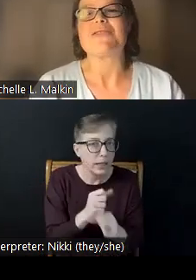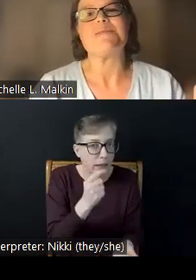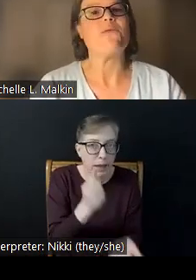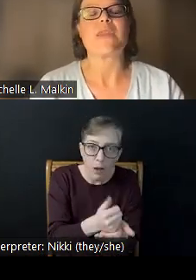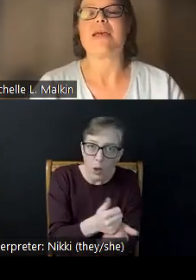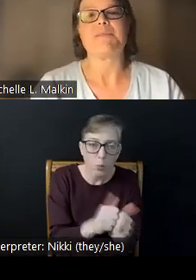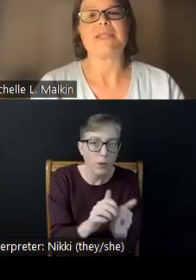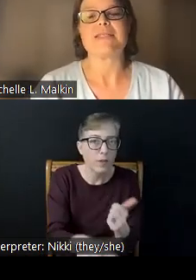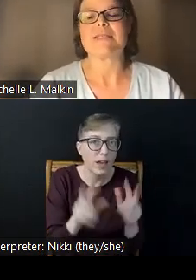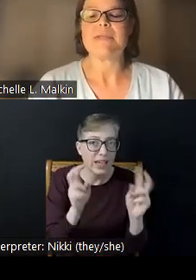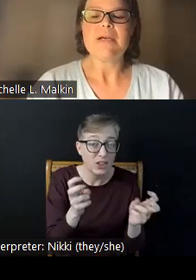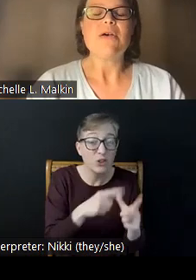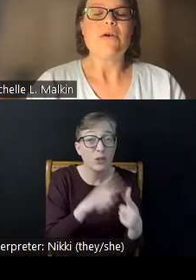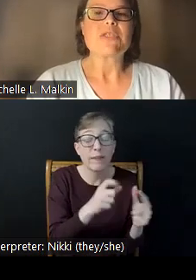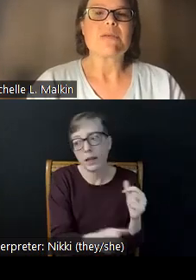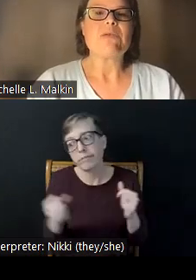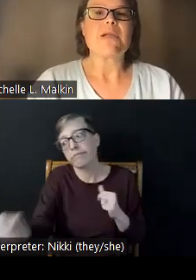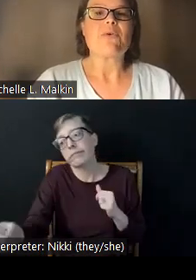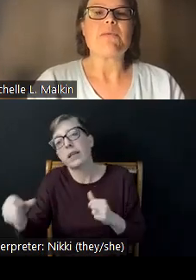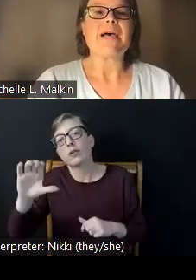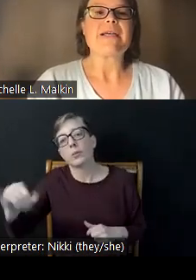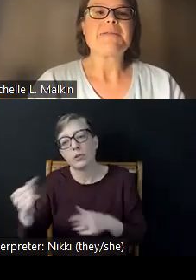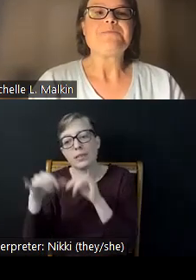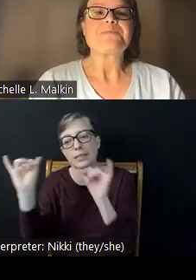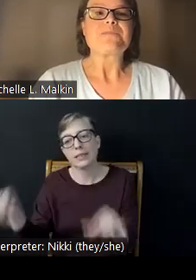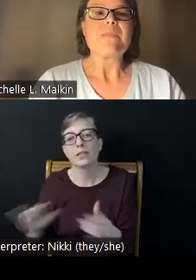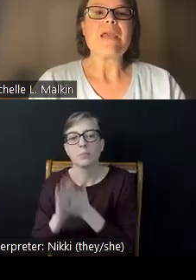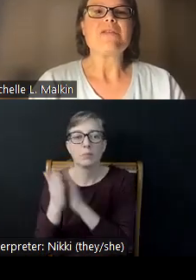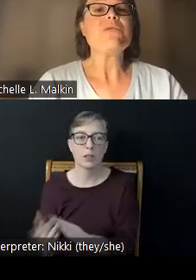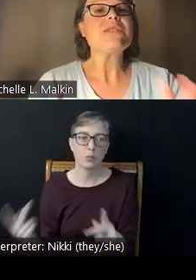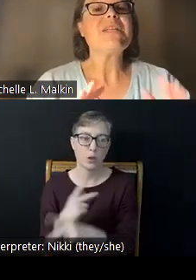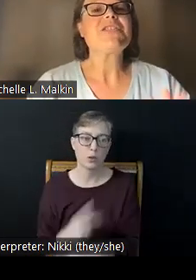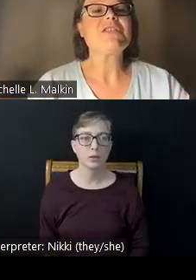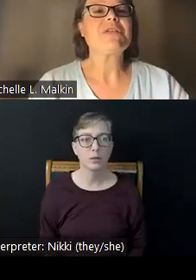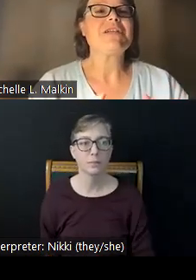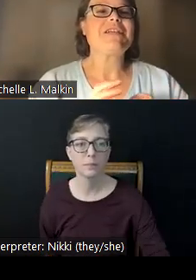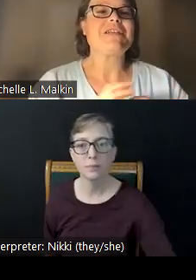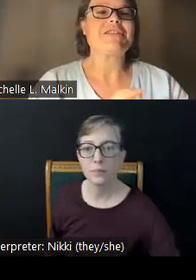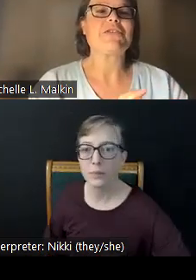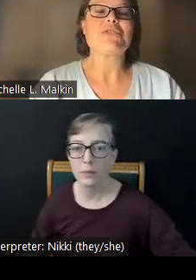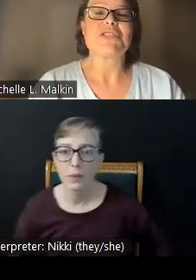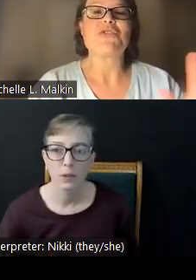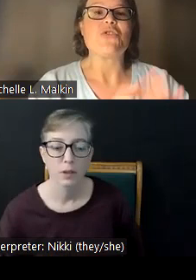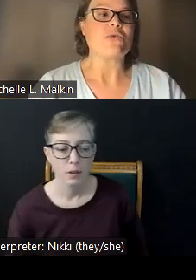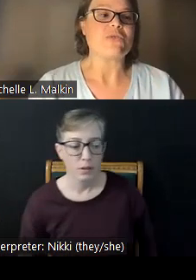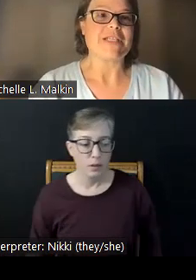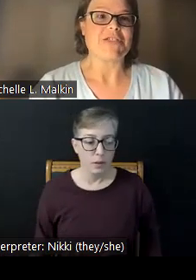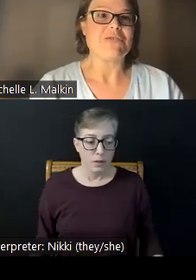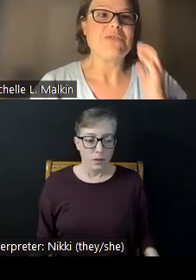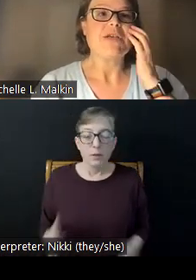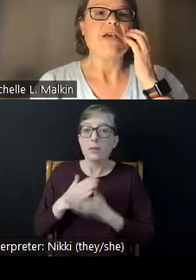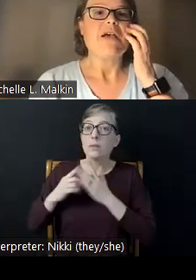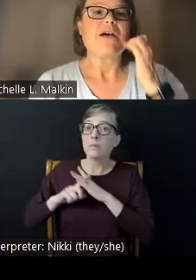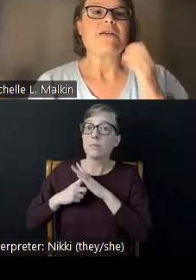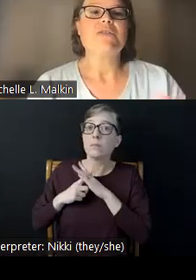gambling issues before they end up in the system, which can be really problematic. So some initial solutions to those